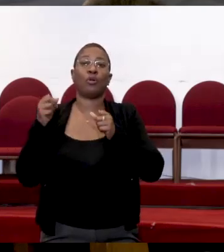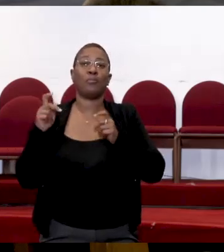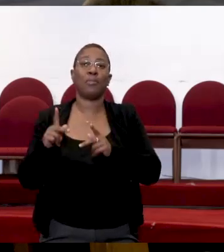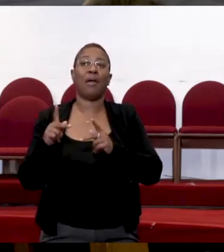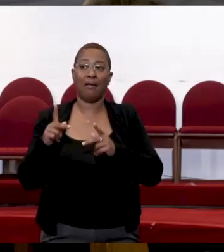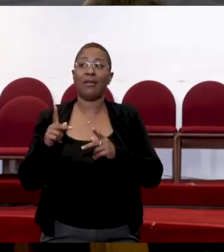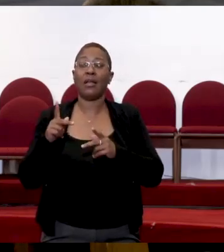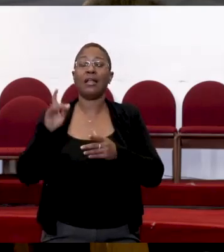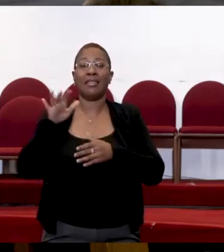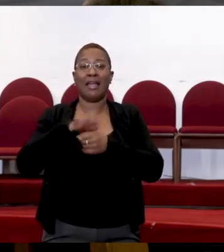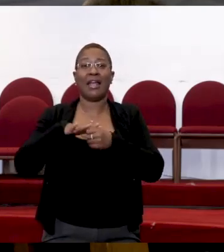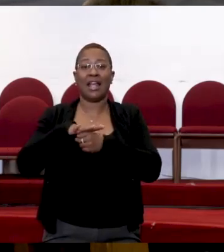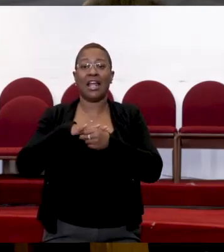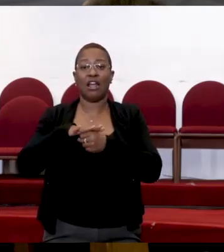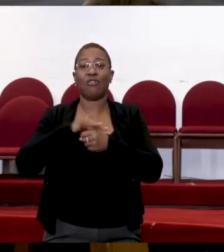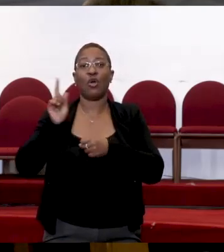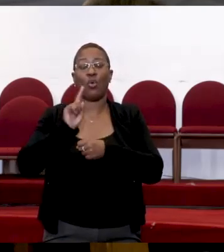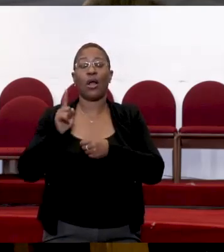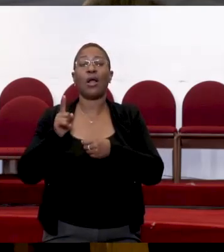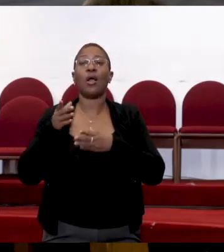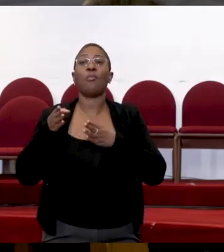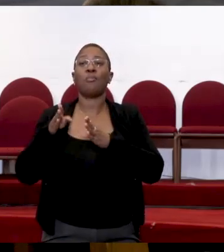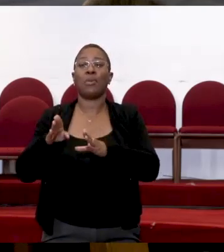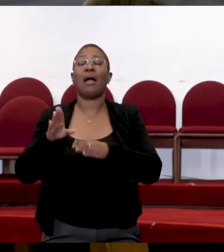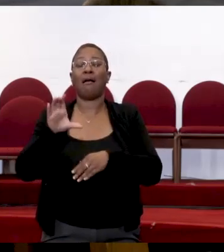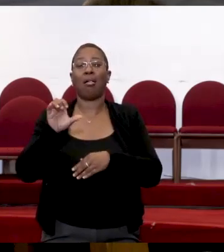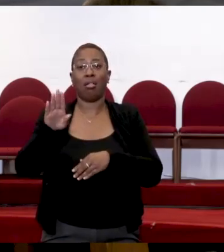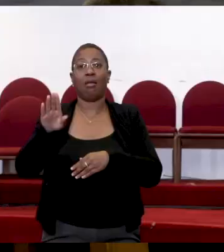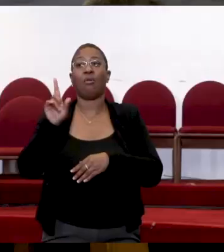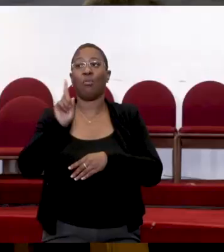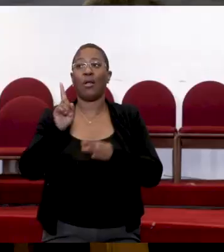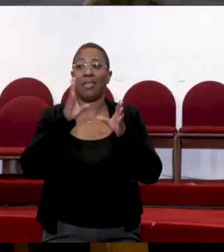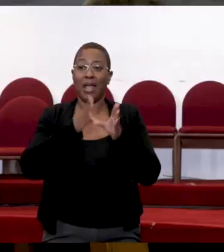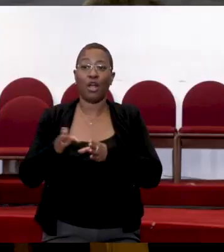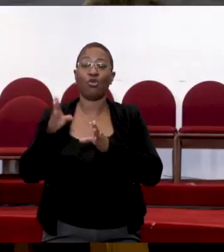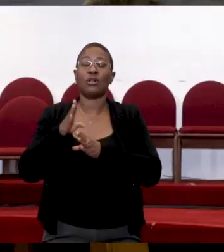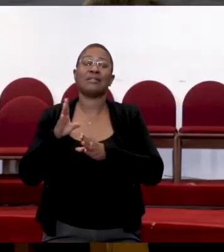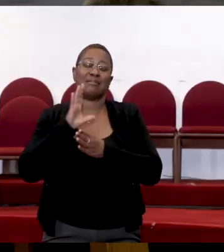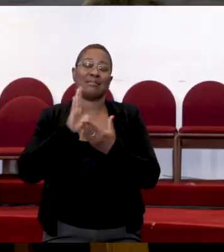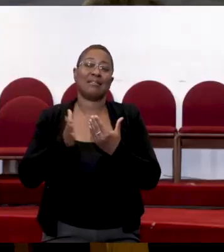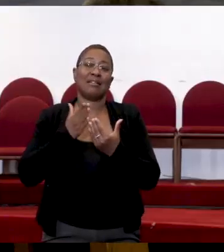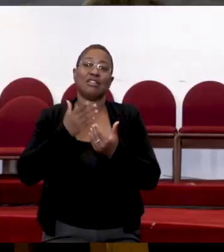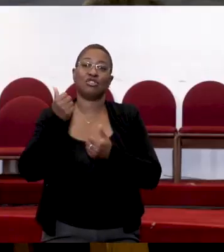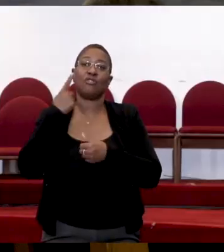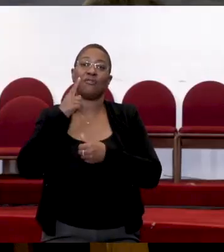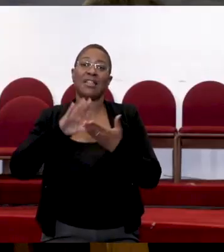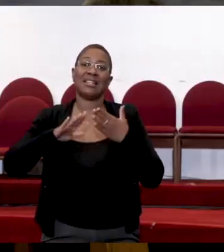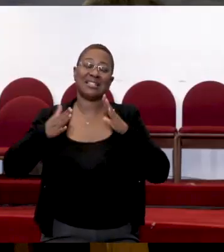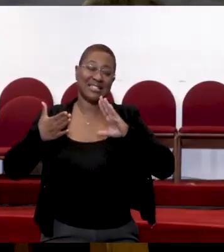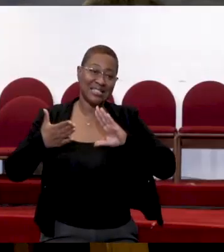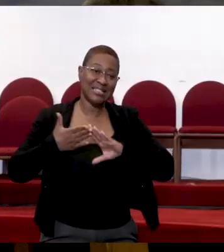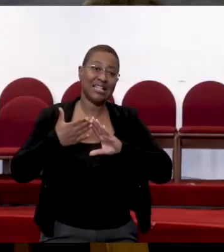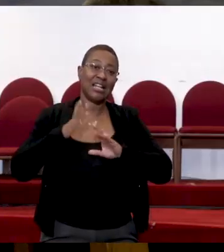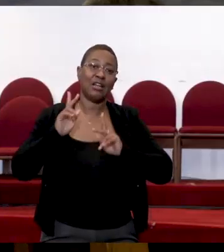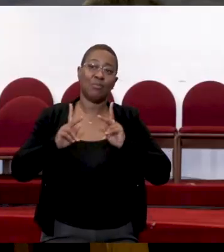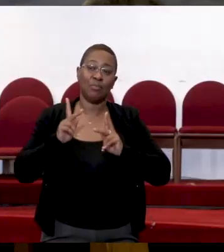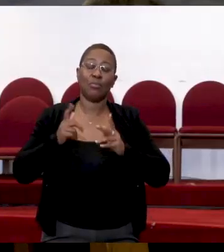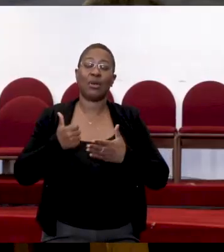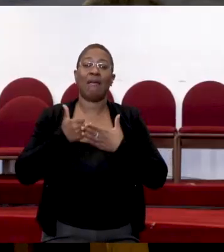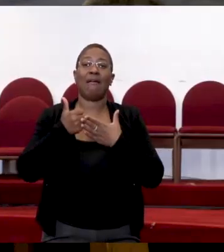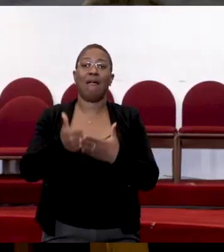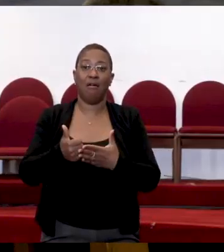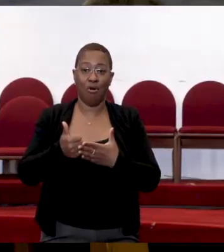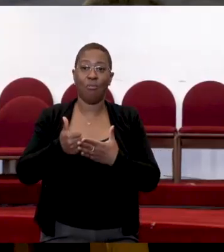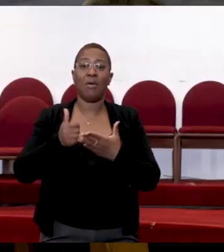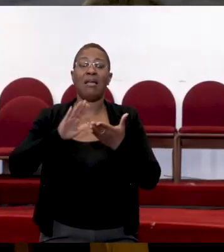are in the area where the block club of the neighbors are the most organized. It is so much easier for the city folks to help a